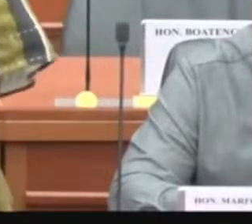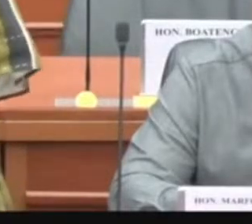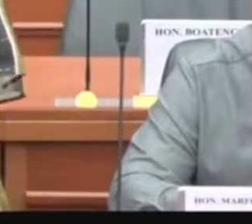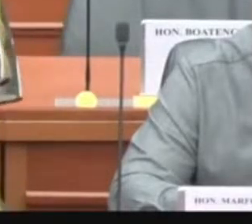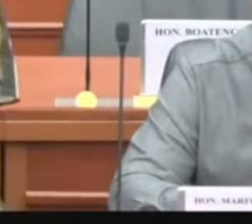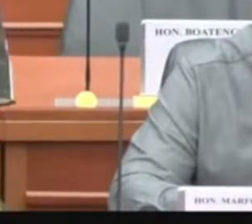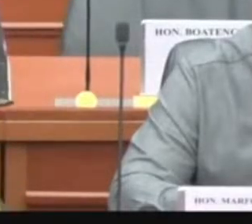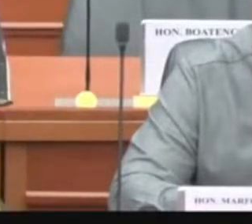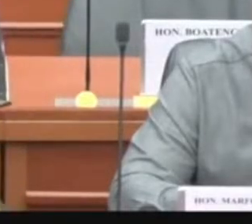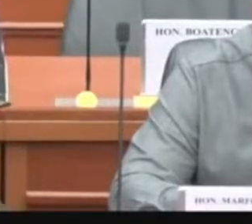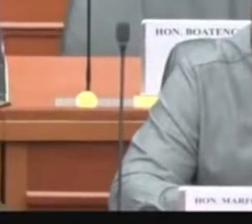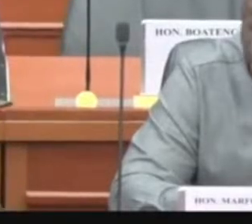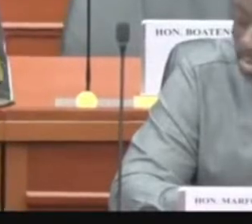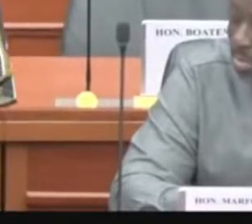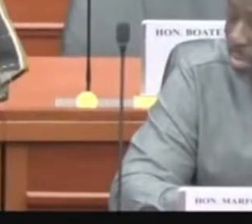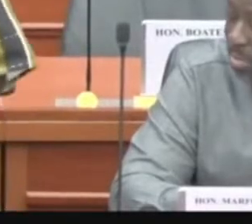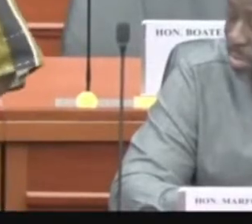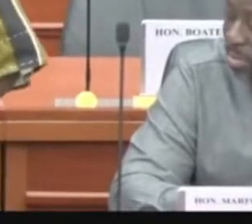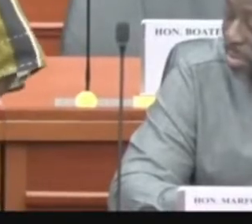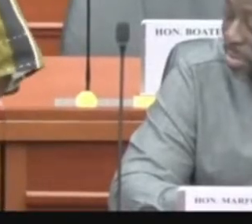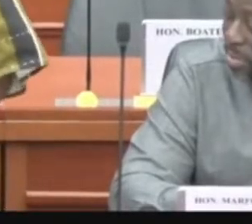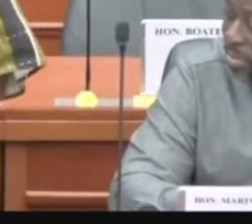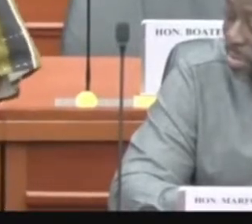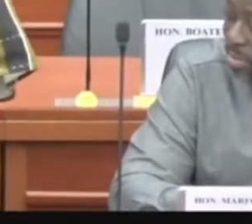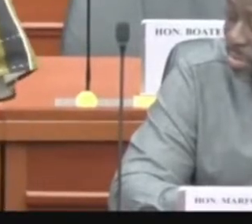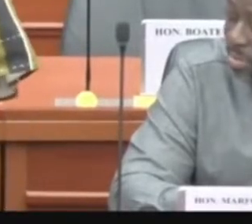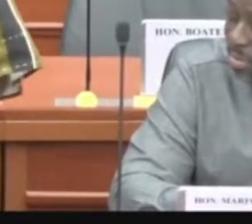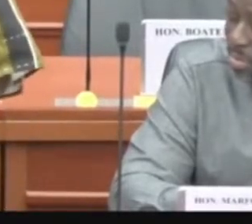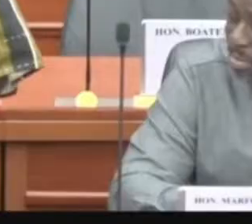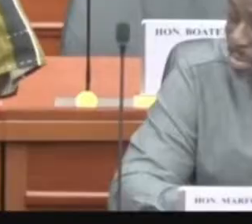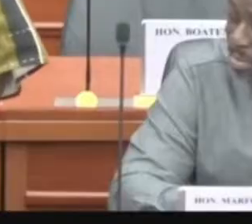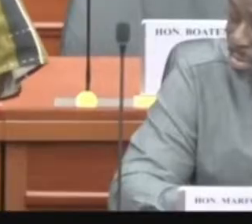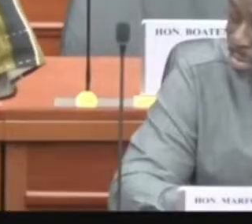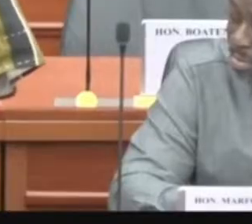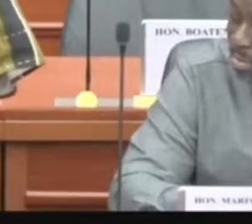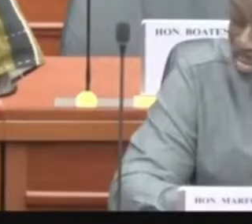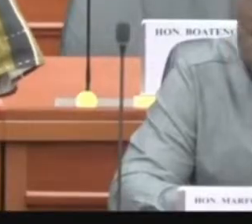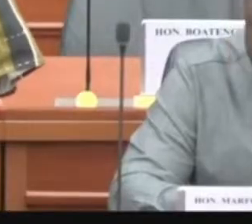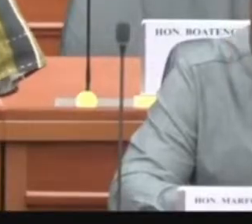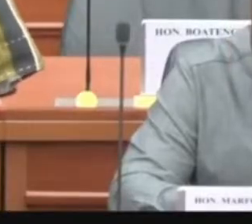on Economy and Development on the Bank of Ghana Amendment Bill